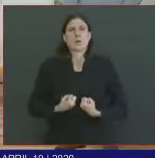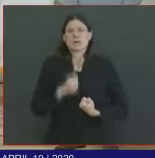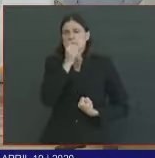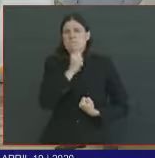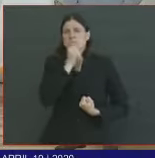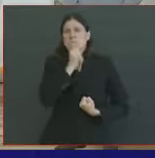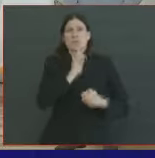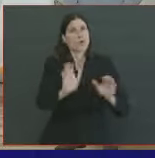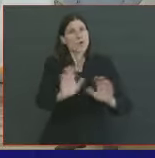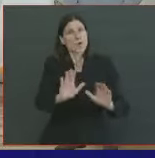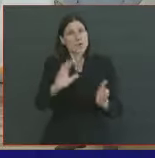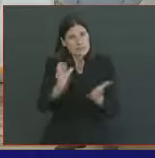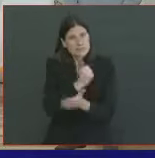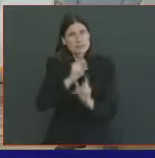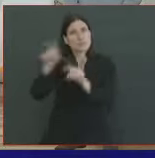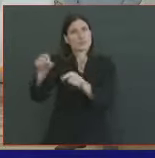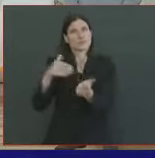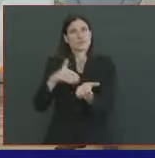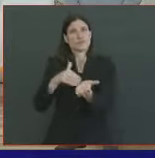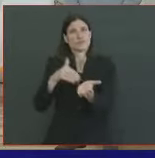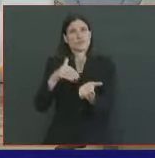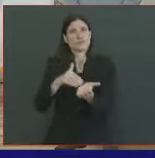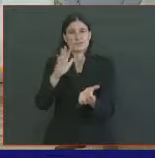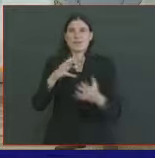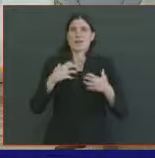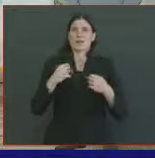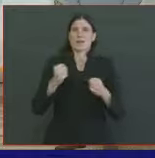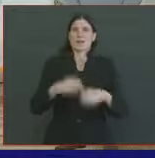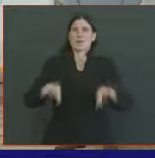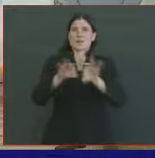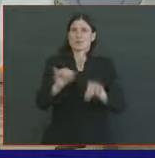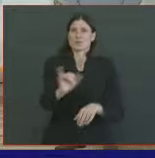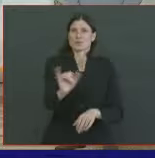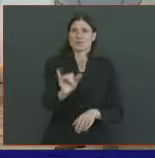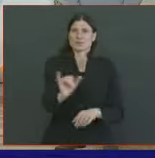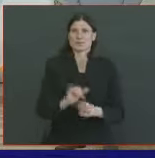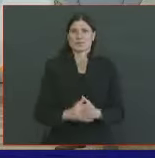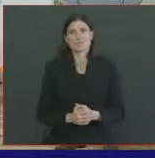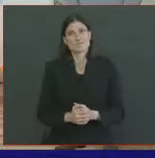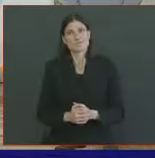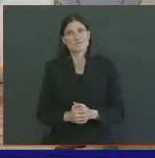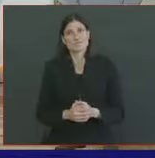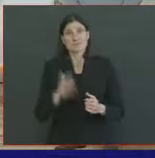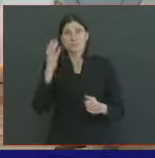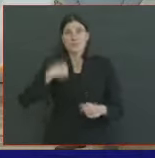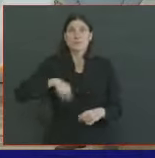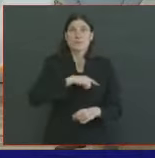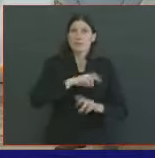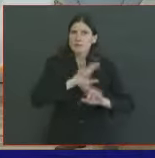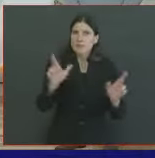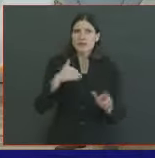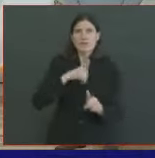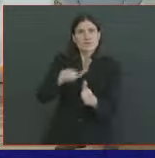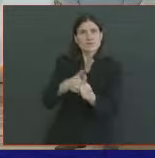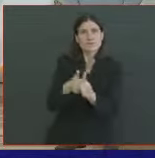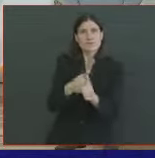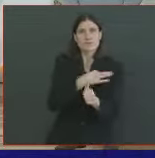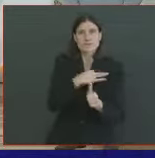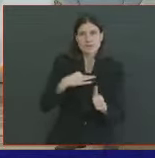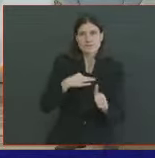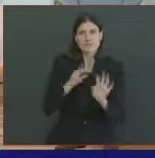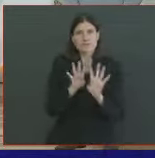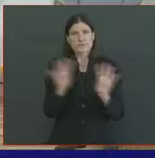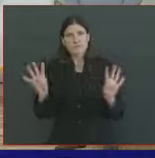us when this surge comes. You know what? I think it's important for us to keep that in the back of our mind. I was talking to a colleague of mine. His dad had a terrible sore